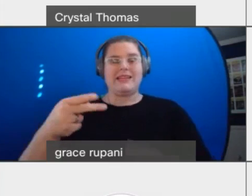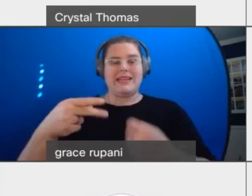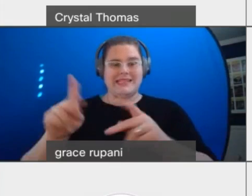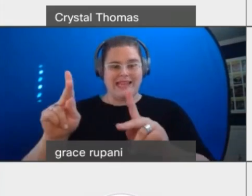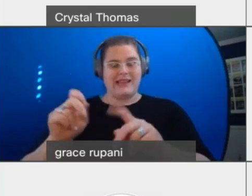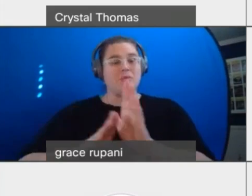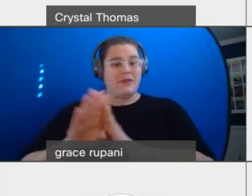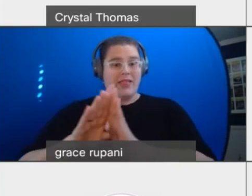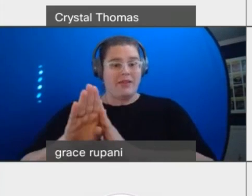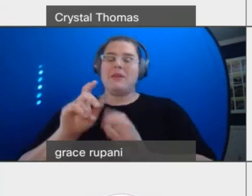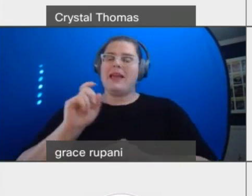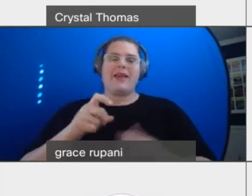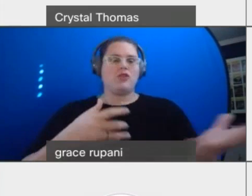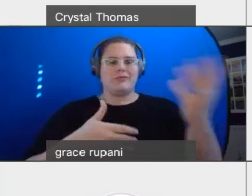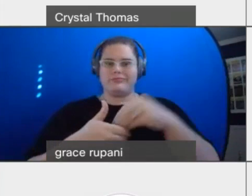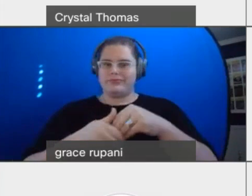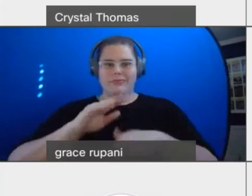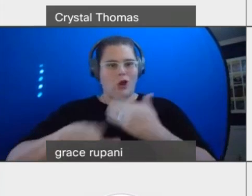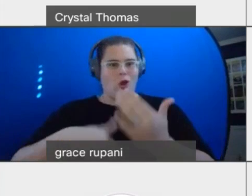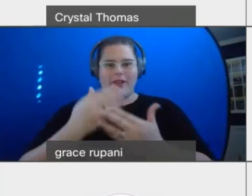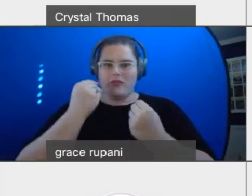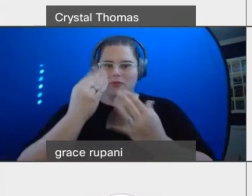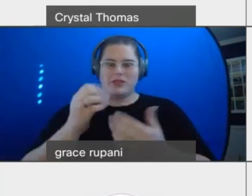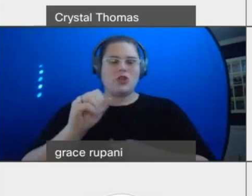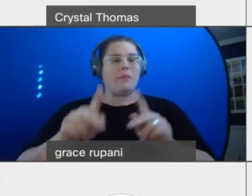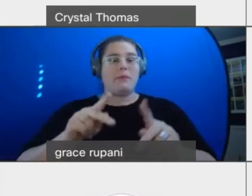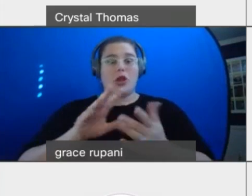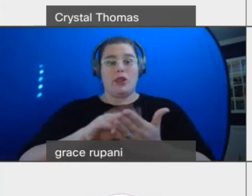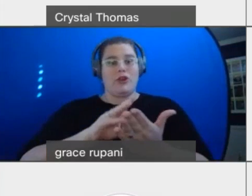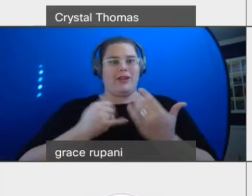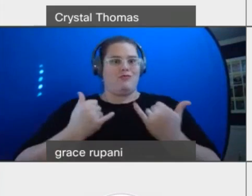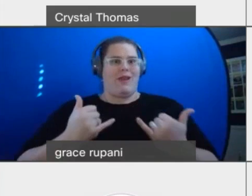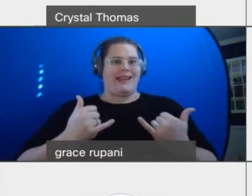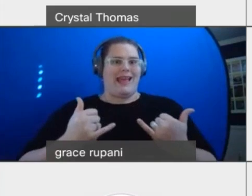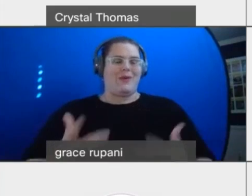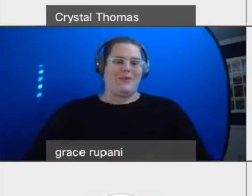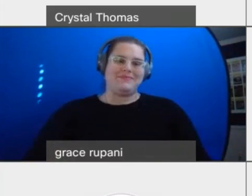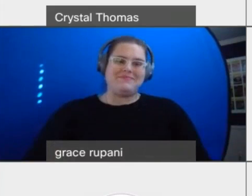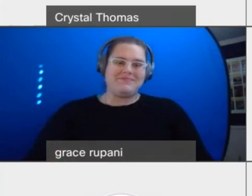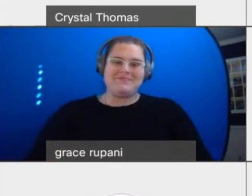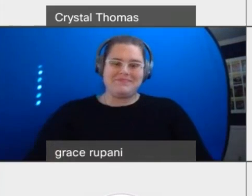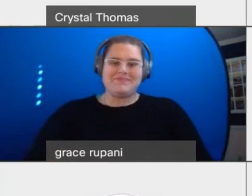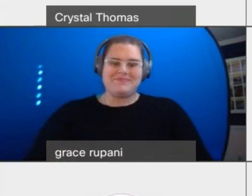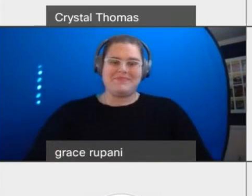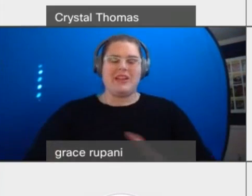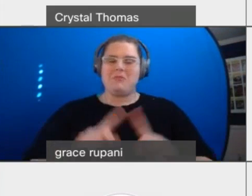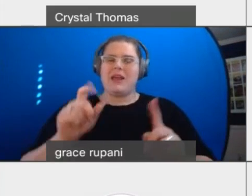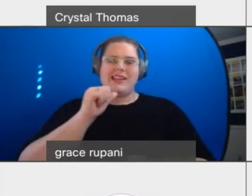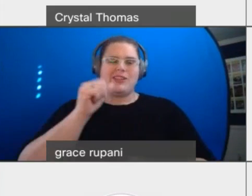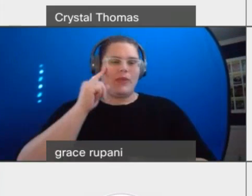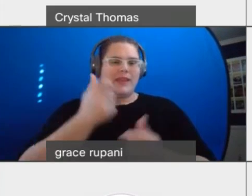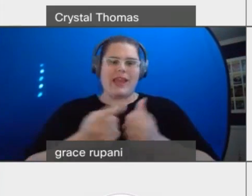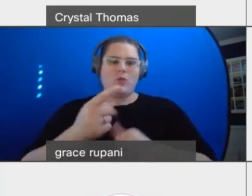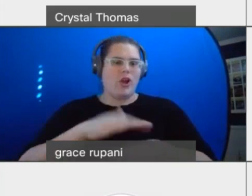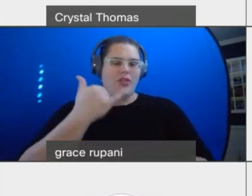information to account. So people are learning right now. But I don't think any of